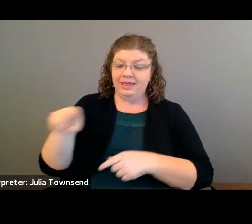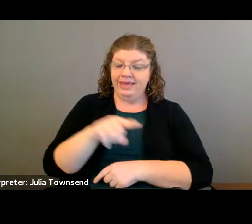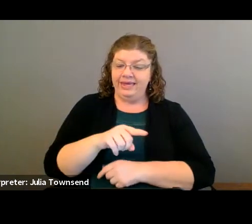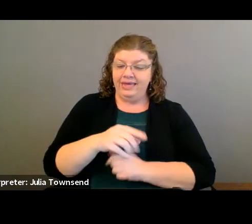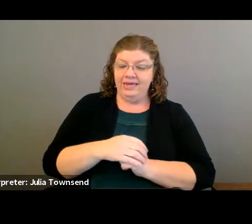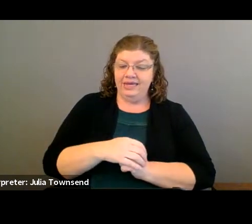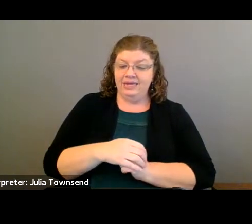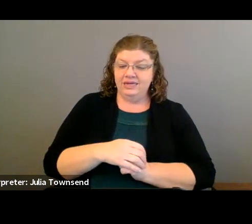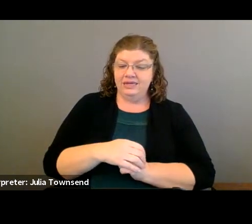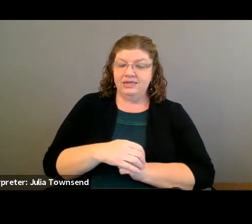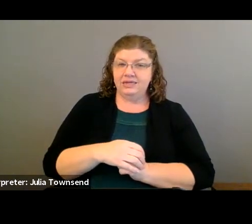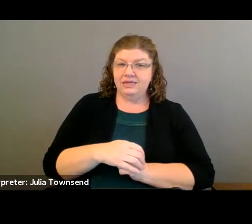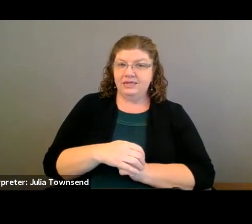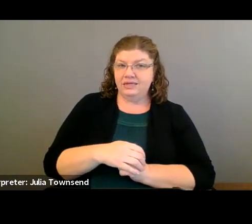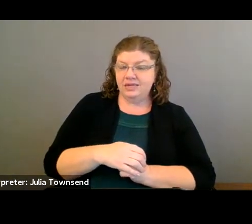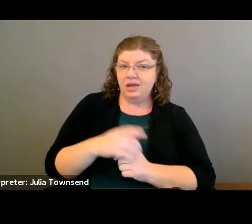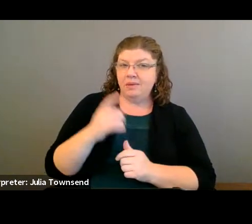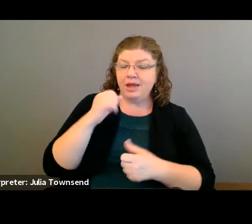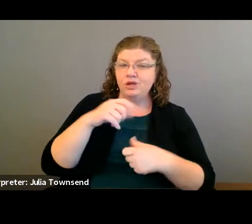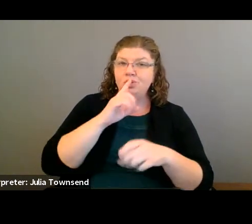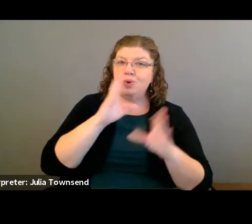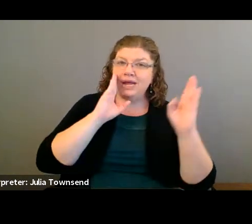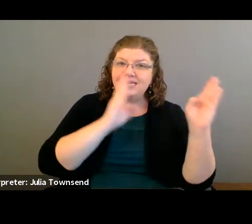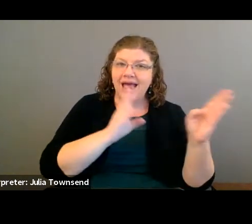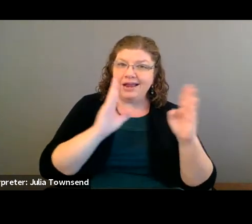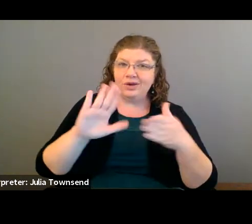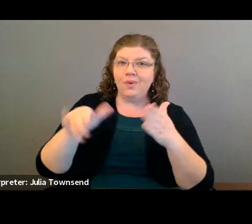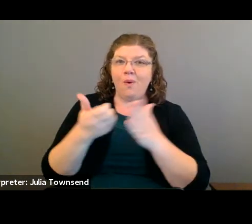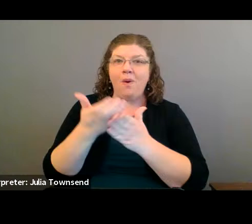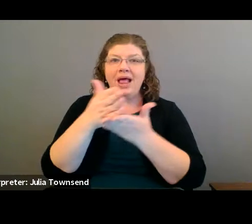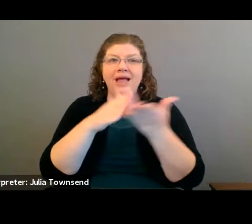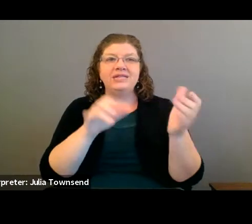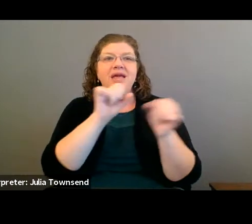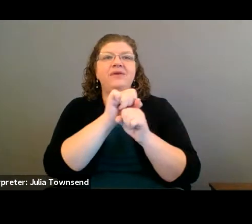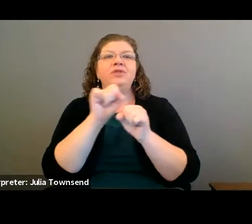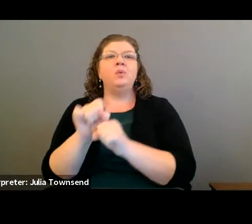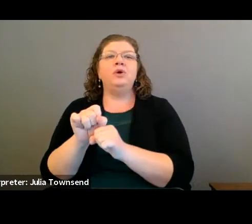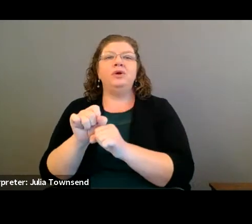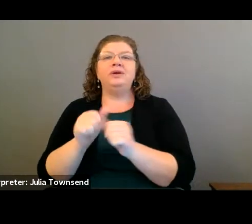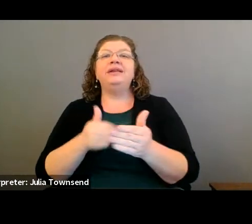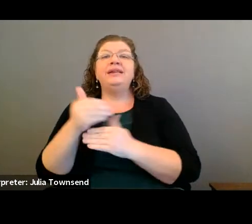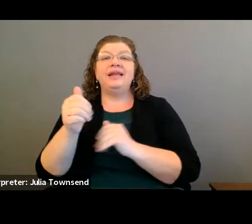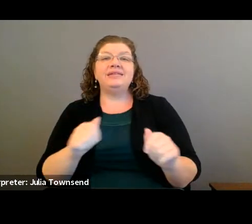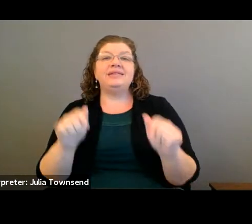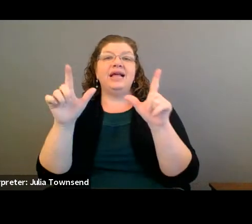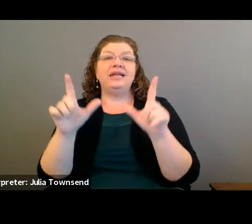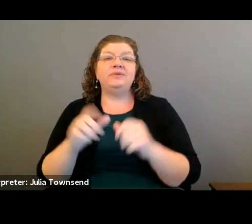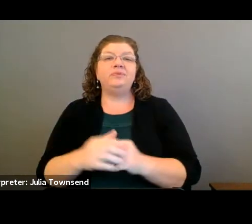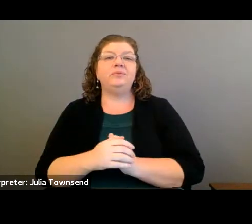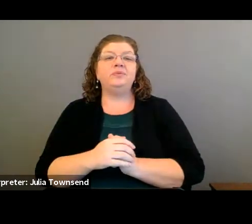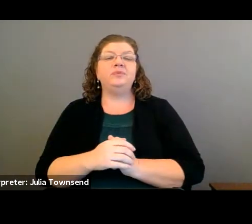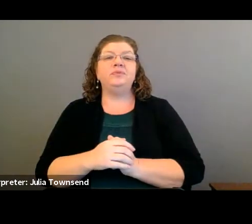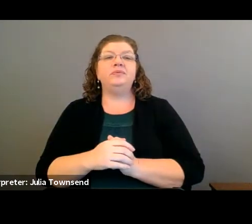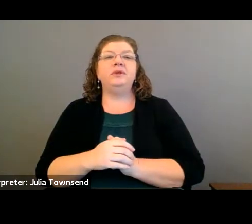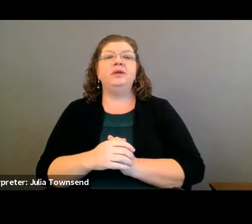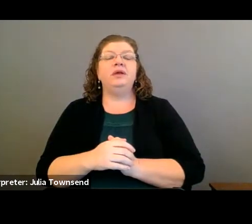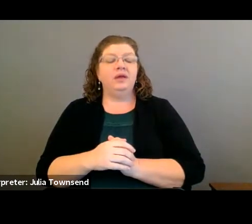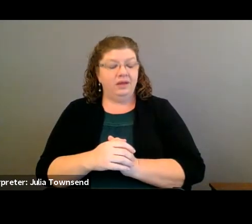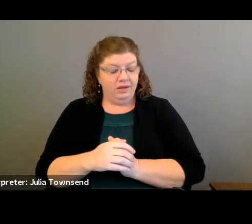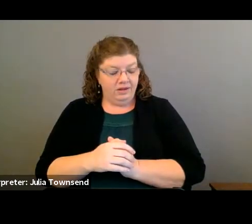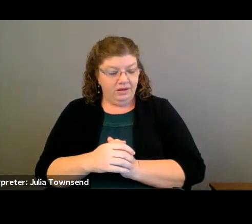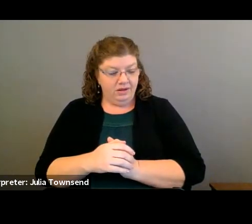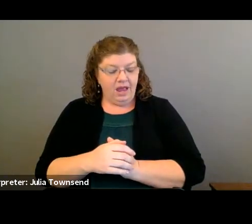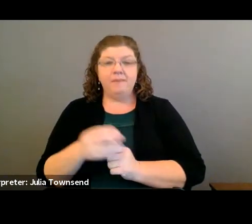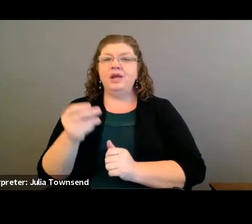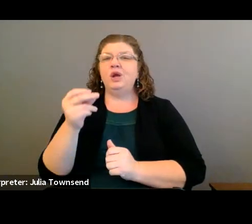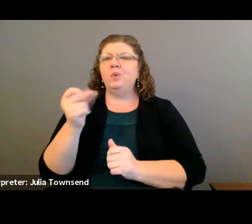we are attending to all aspects of the work. Next slide. I'm going to just quickly turn